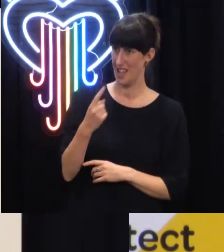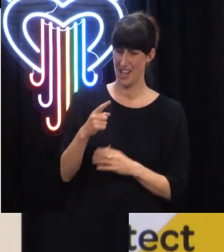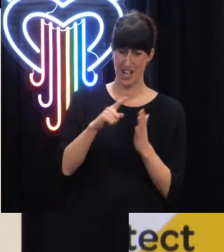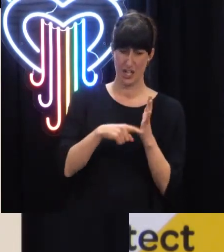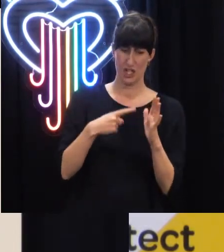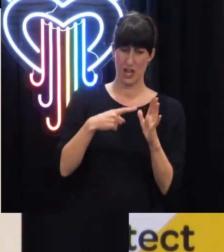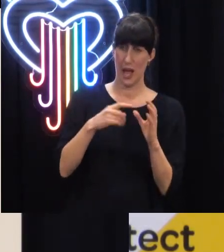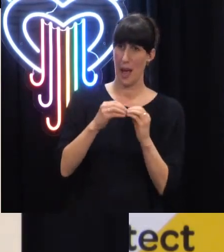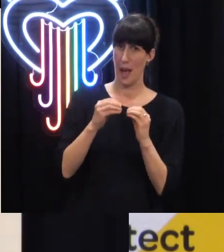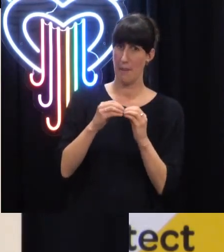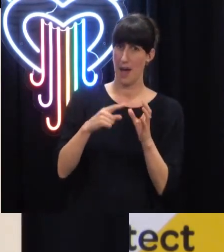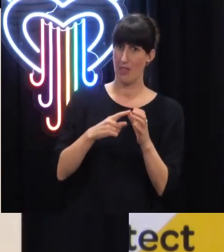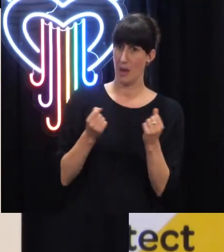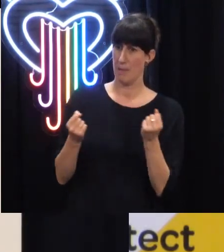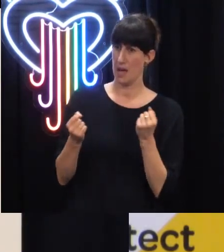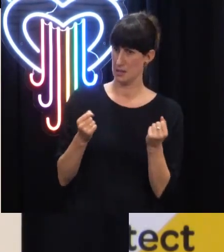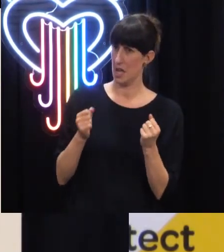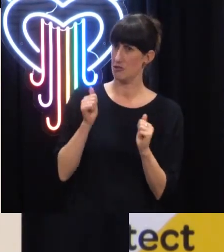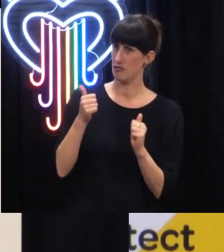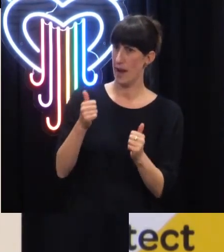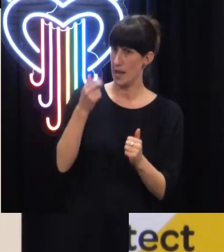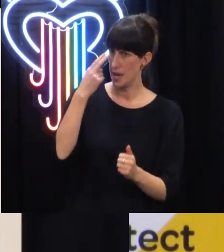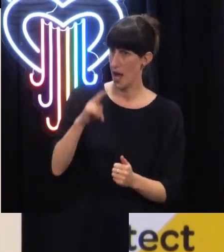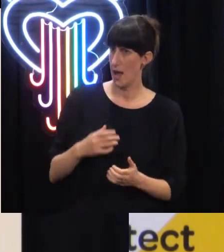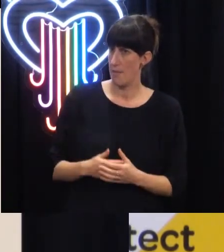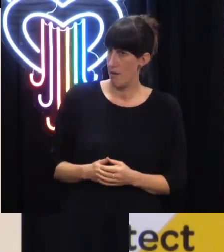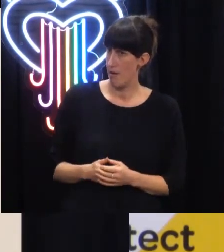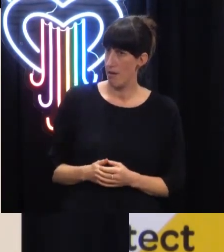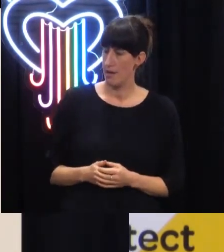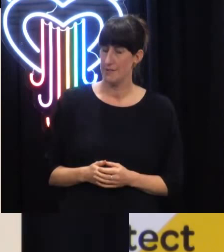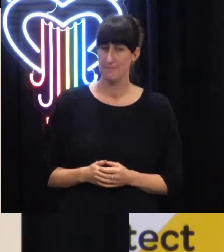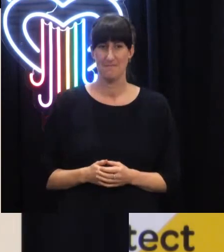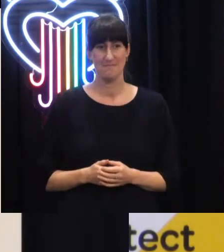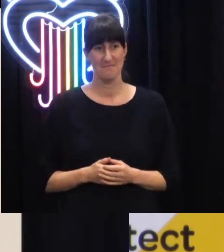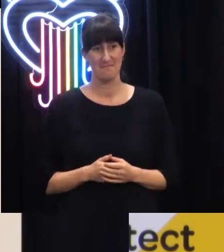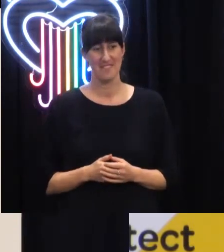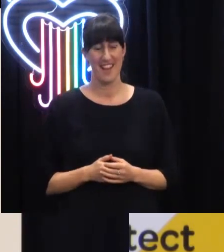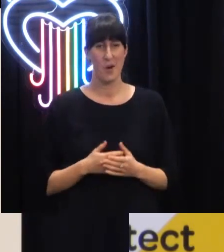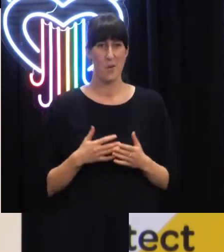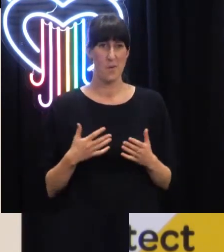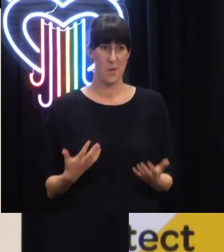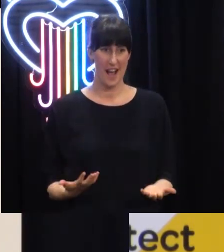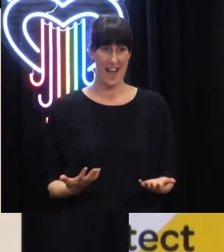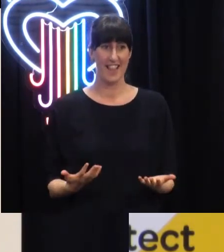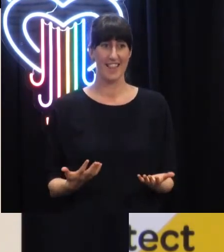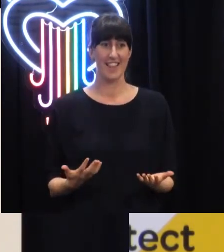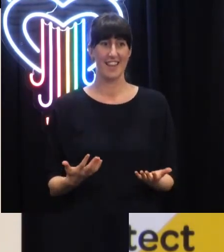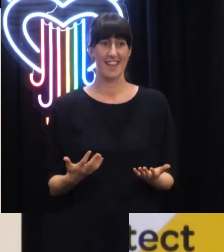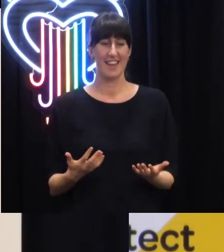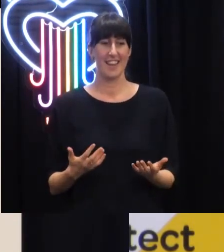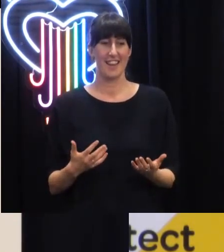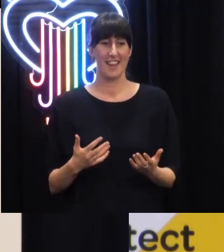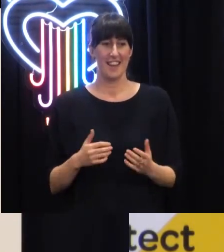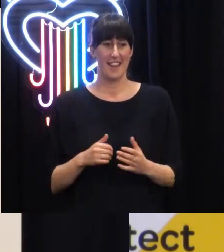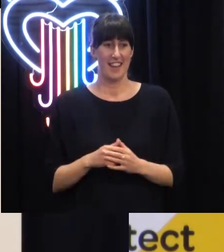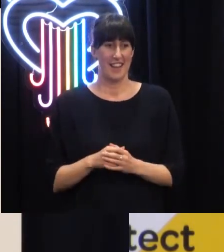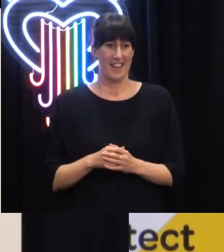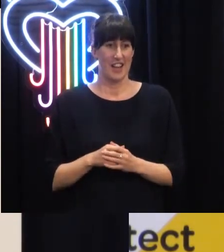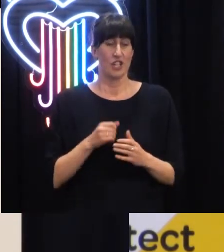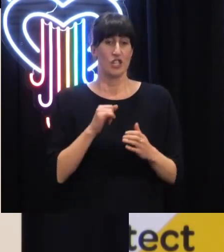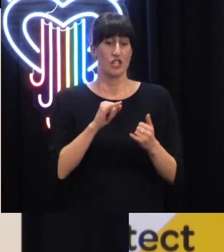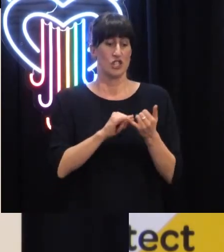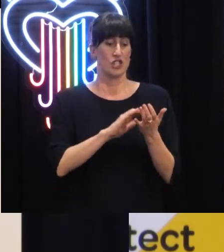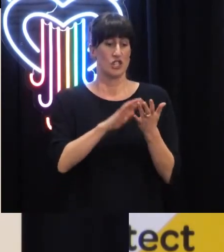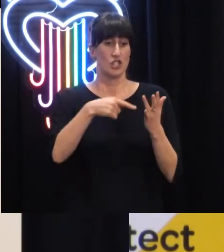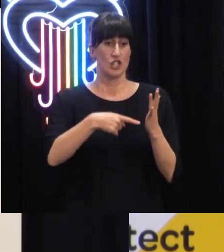I think, look, in defence of Shopbro, which I believe came from New Yorker from Māori TV, because that was the first person who put it to me